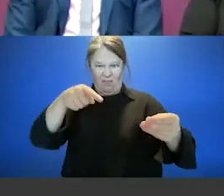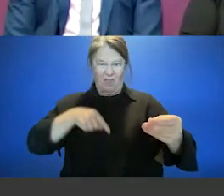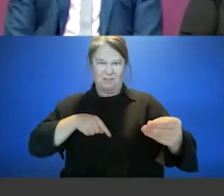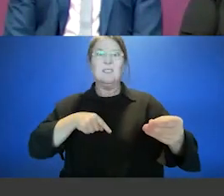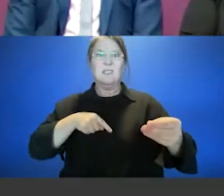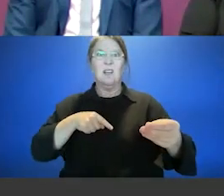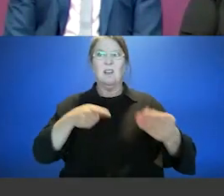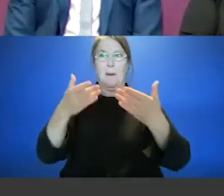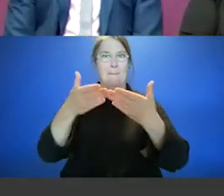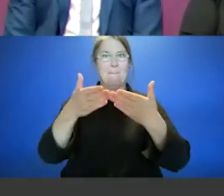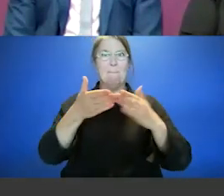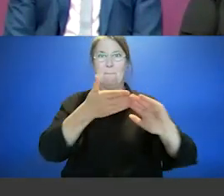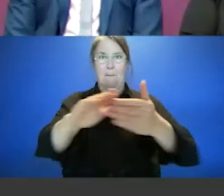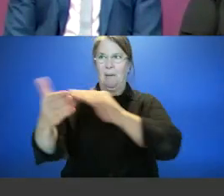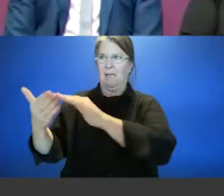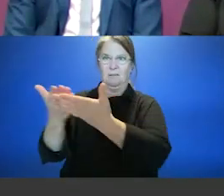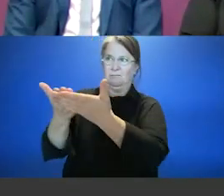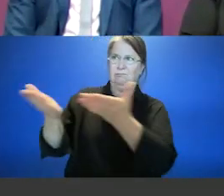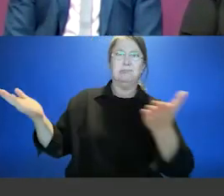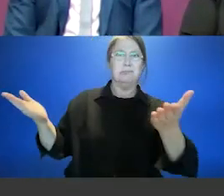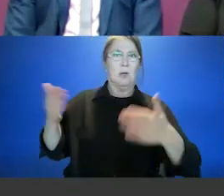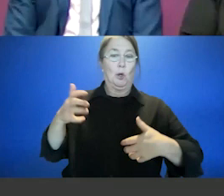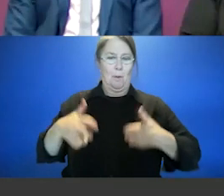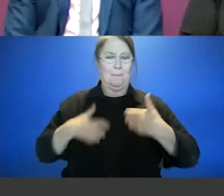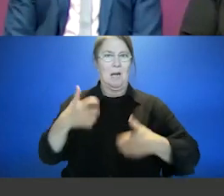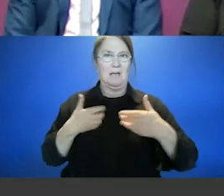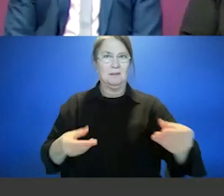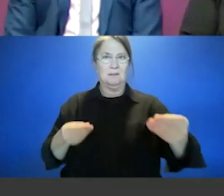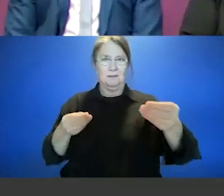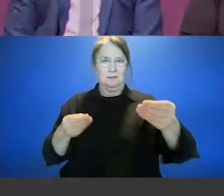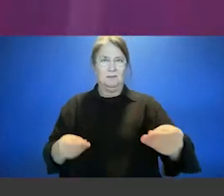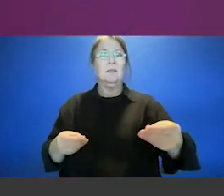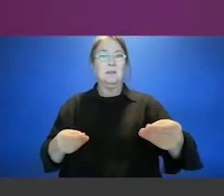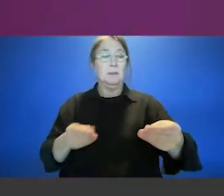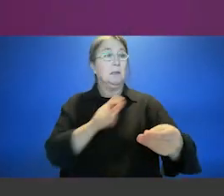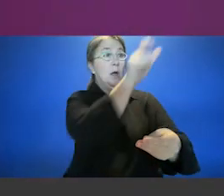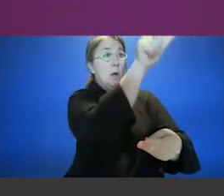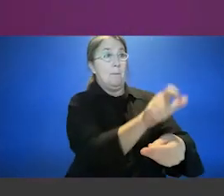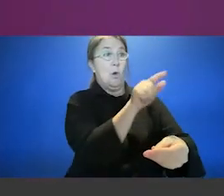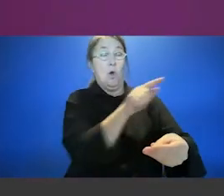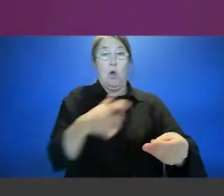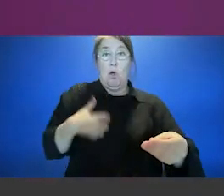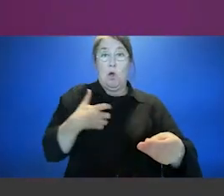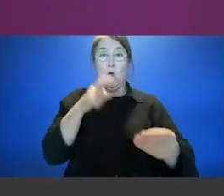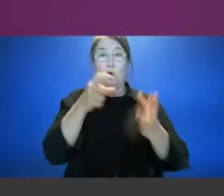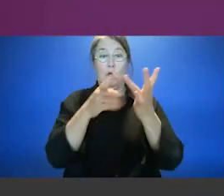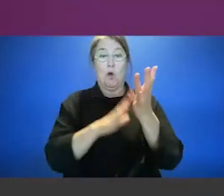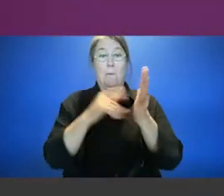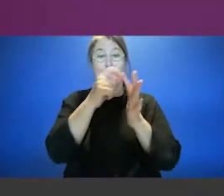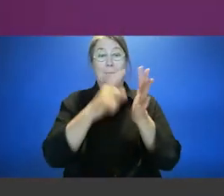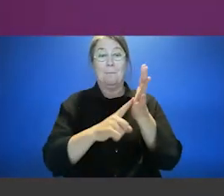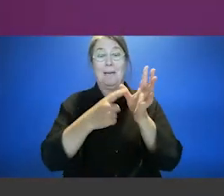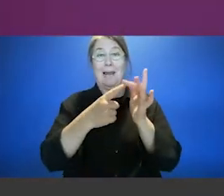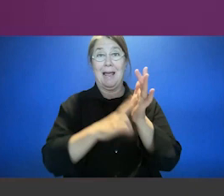confidentiality obligations that apply to that. So a complainant, so the person who made the complaint, is permitted to talk about the content